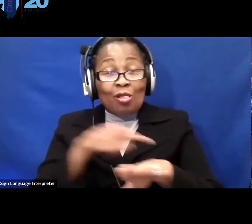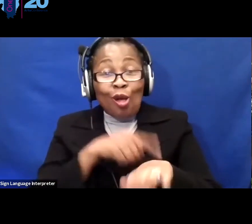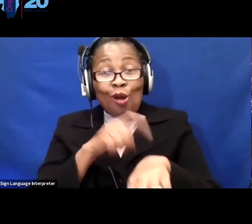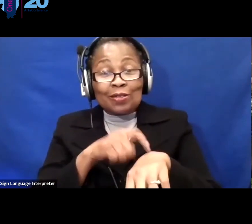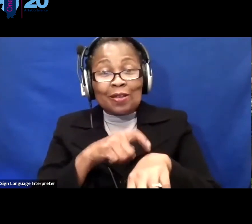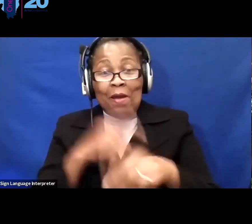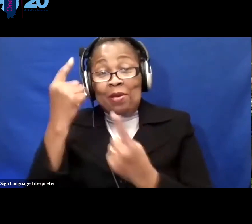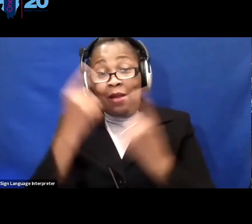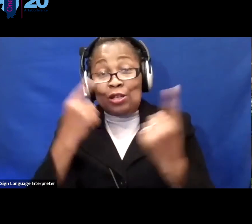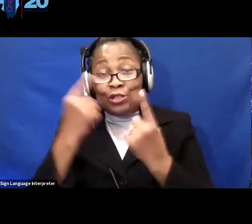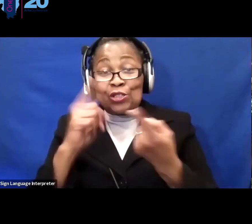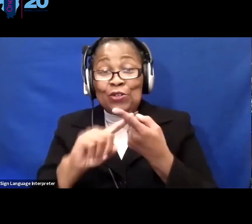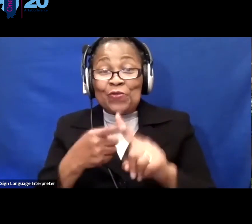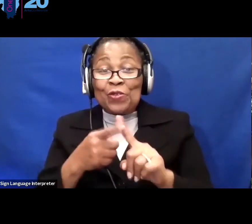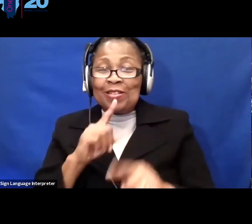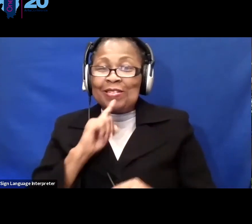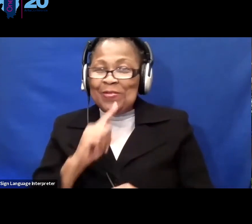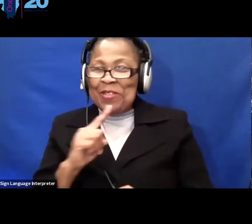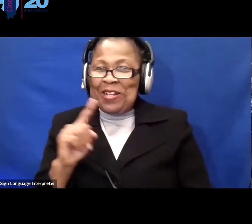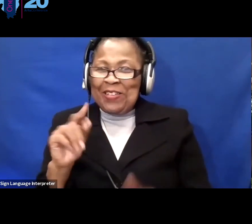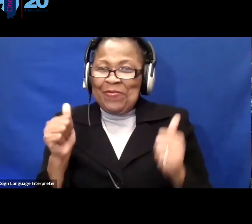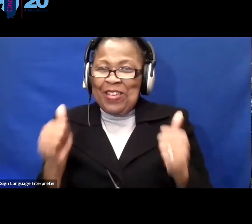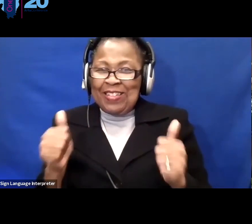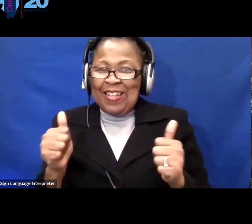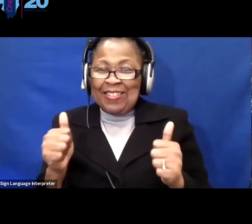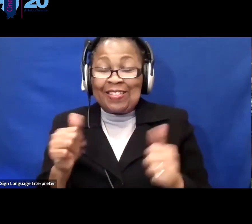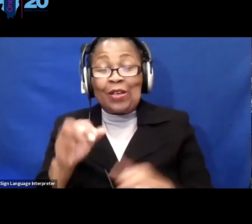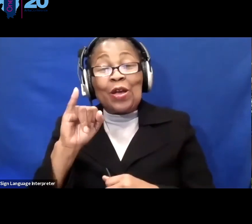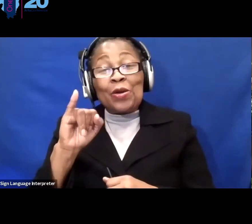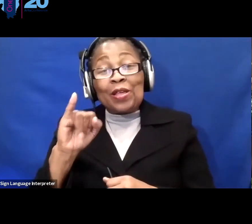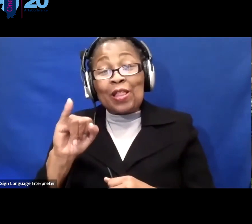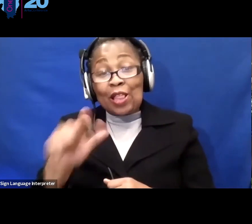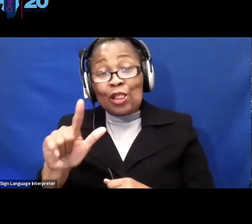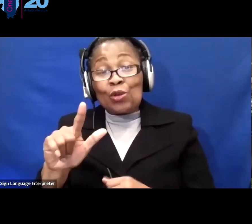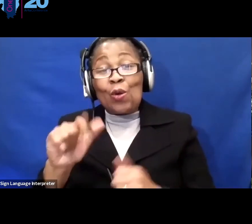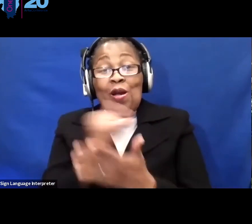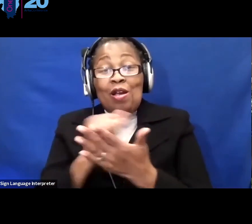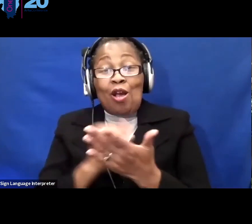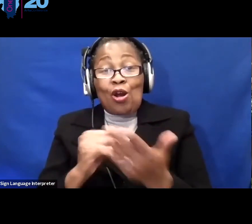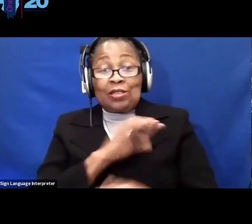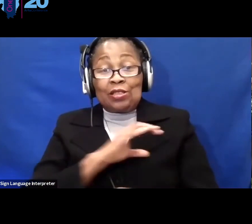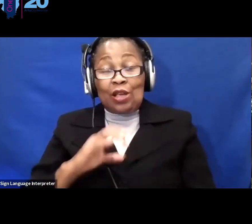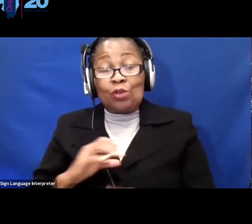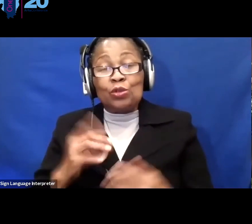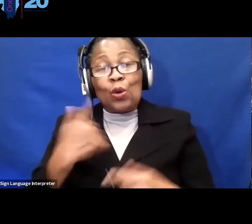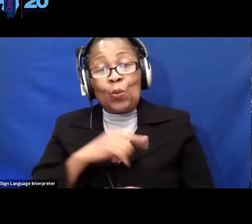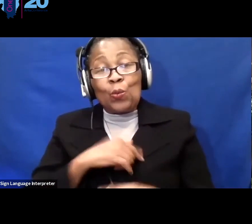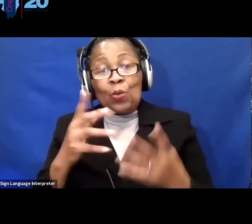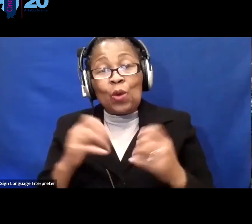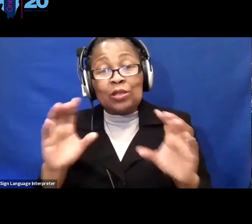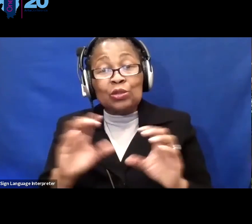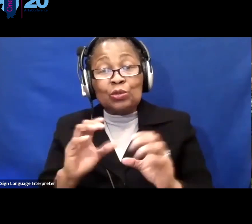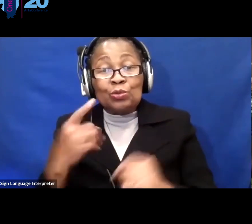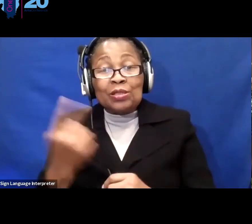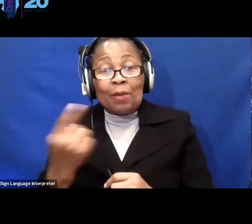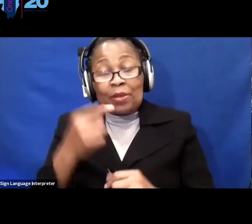is really fantastic. At the Illinois Arts Council, we wanted to do something to